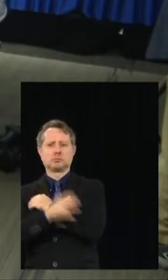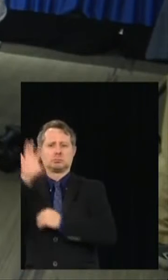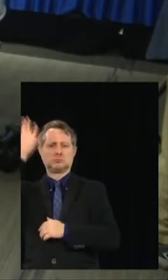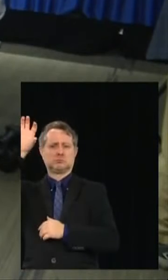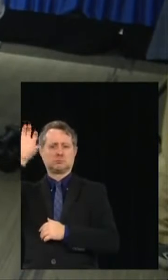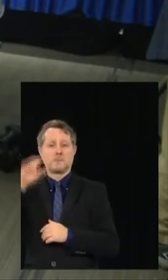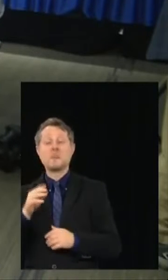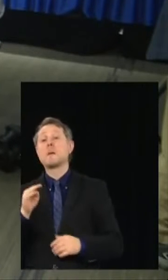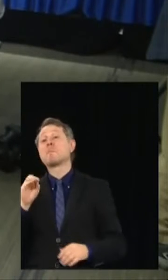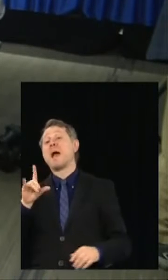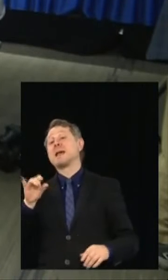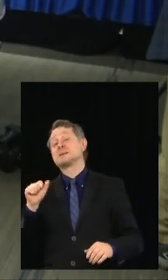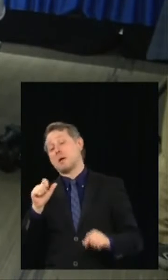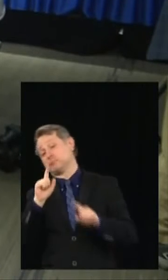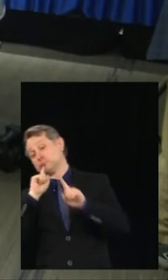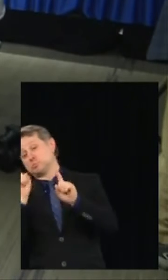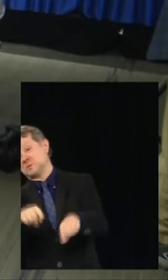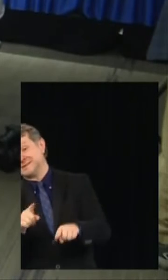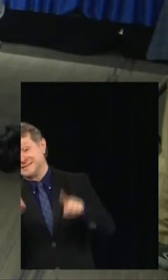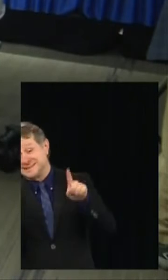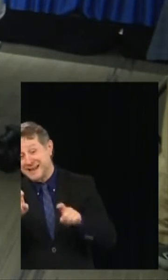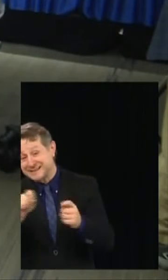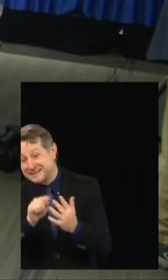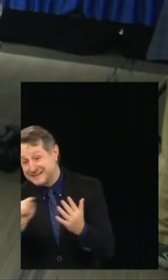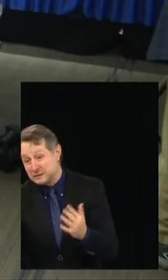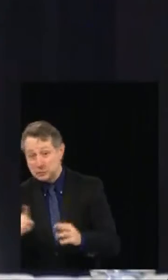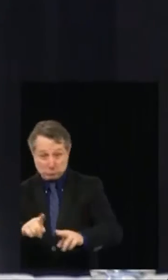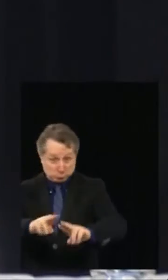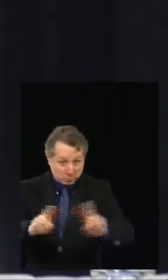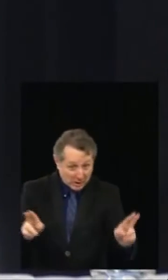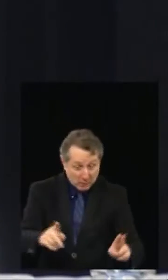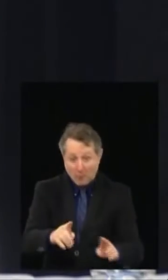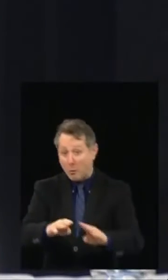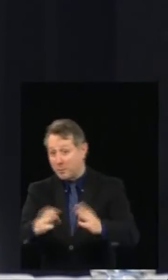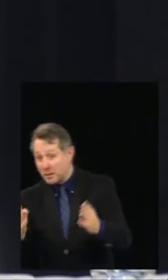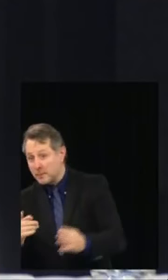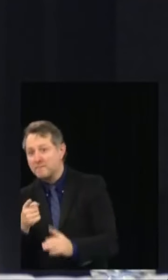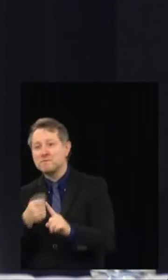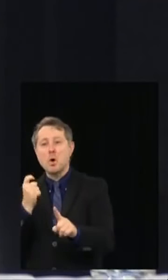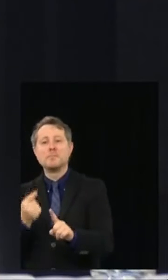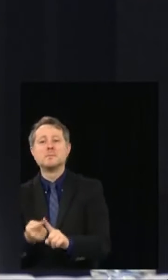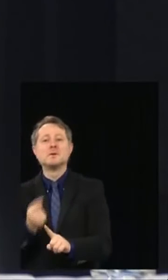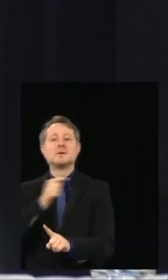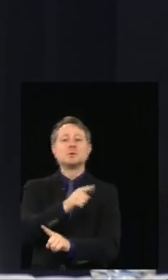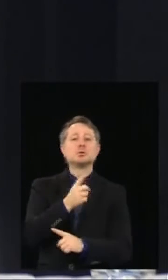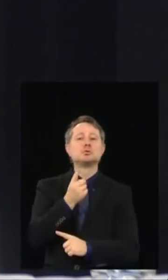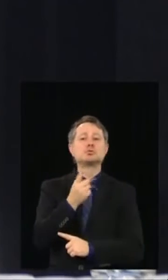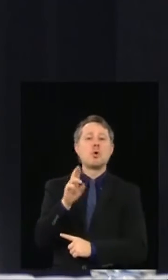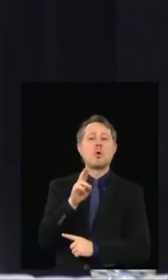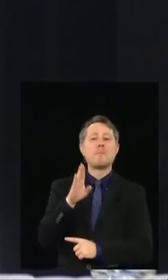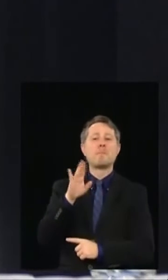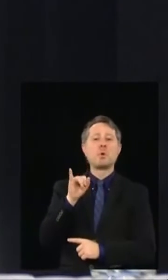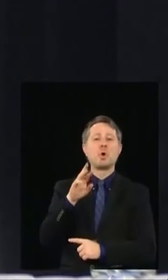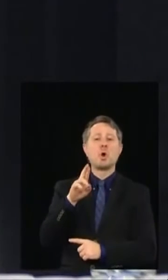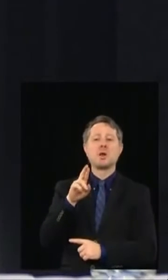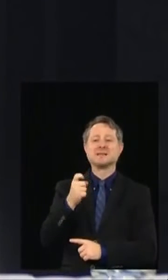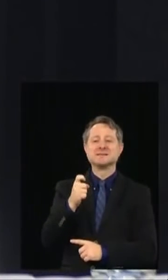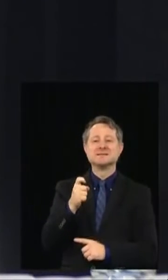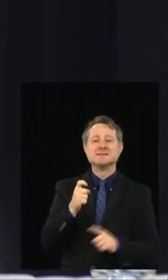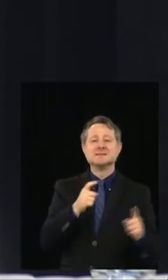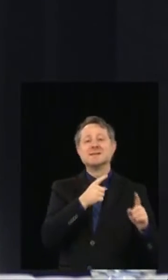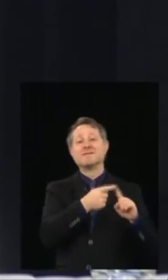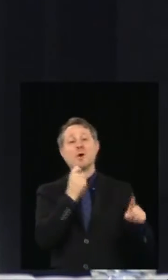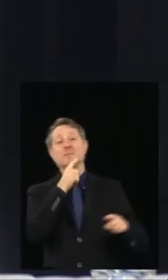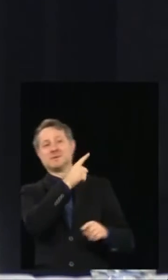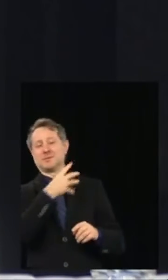to determine whether or not a region is prepared to open actually came directly from Dr. Birx and the White House Coronavirus Task Force. As the governor has continued to